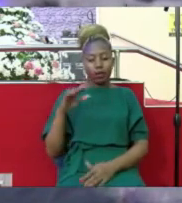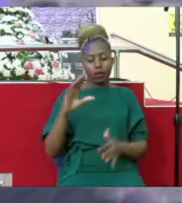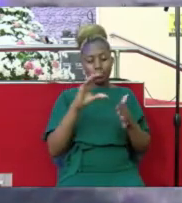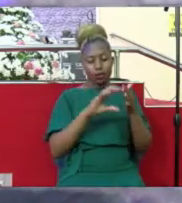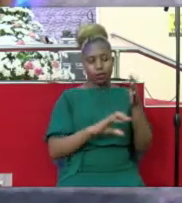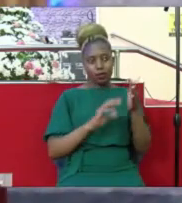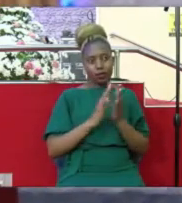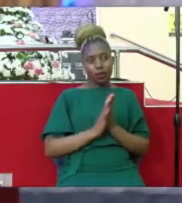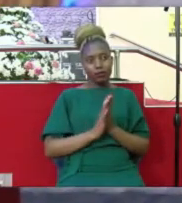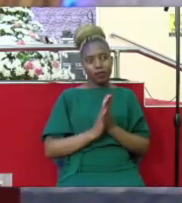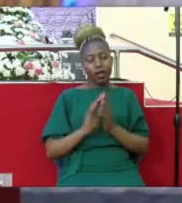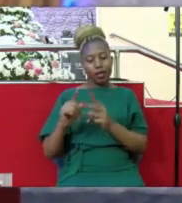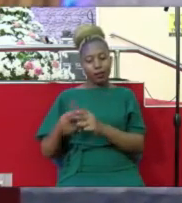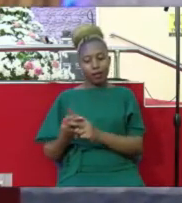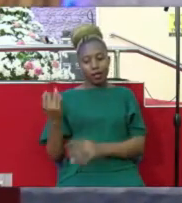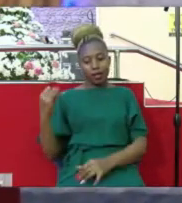and the beginning of a new chapter.